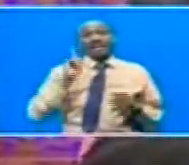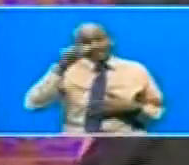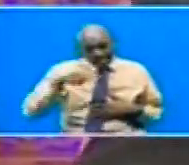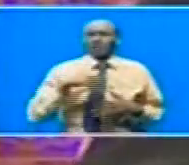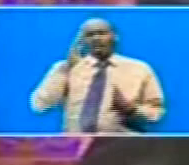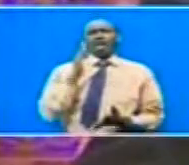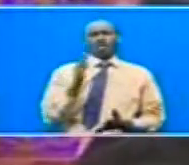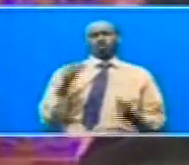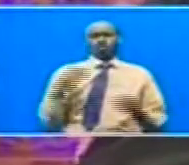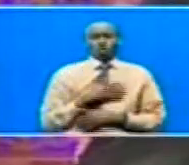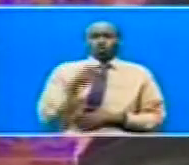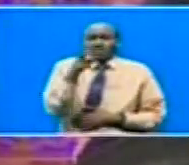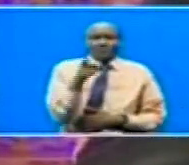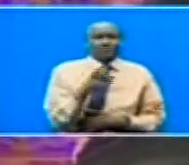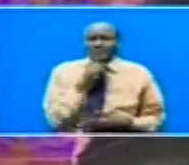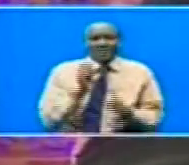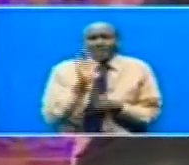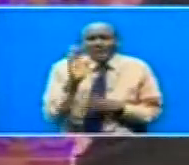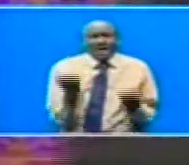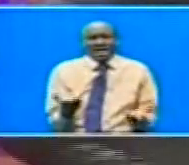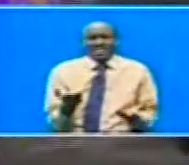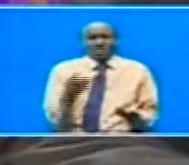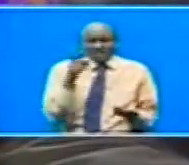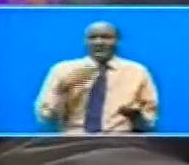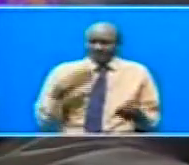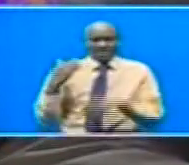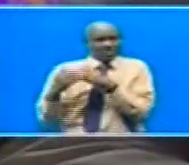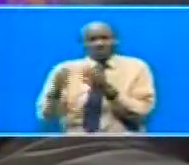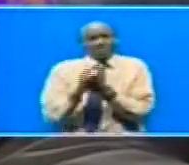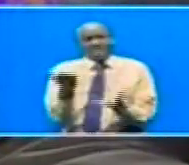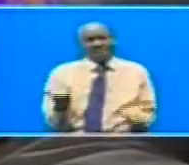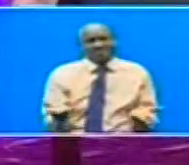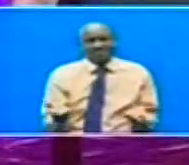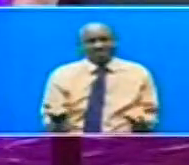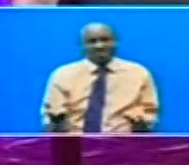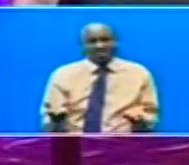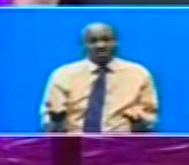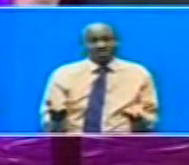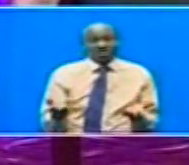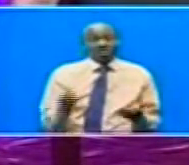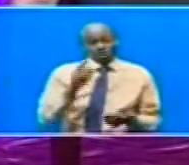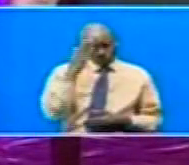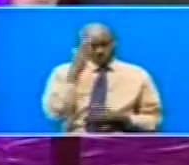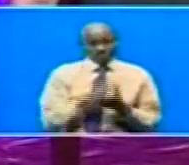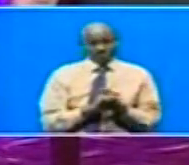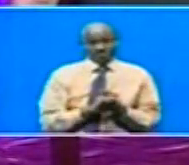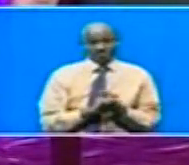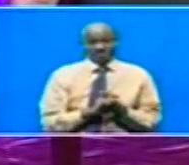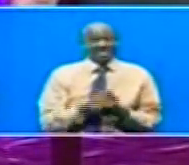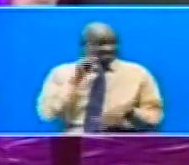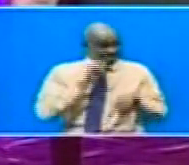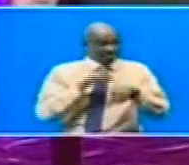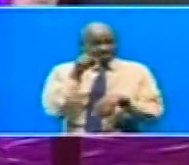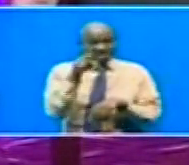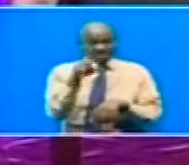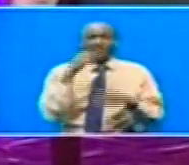this. And obviously, you and your brother have had a relationship. Yes. You know, at that time, you know,